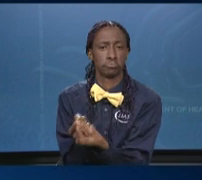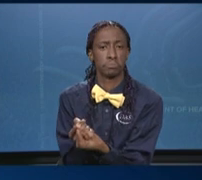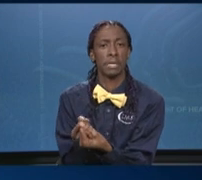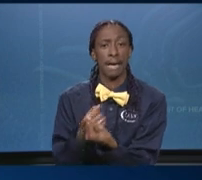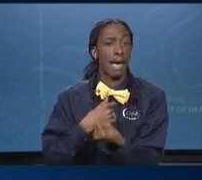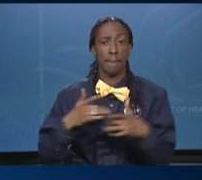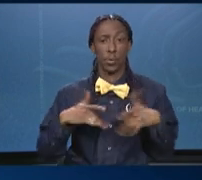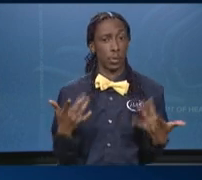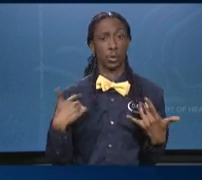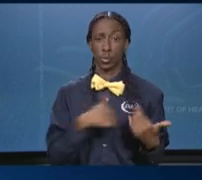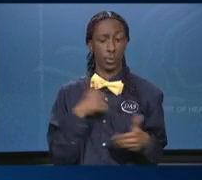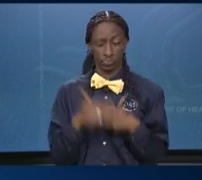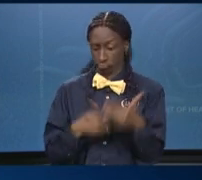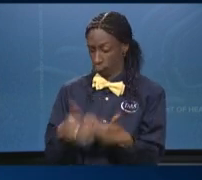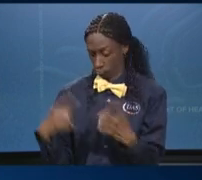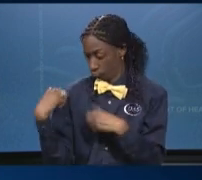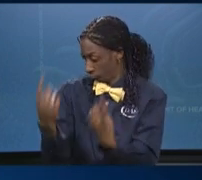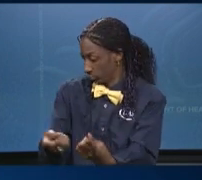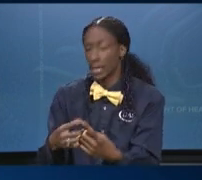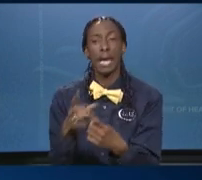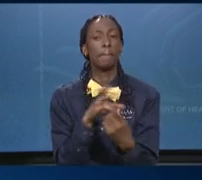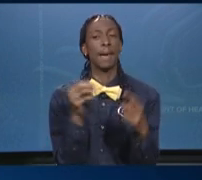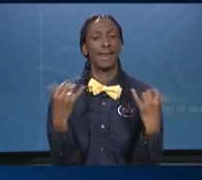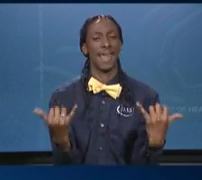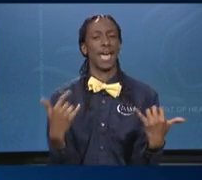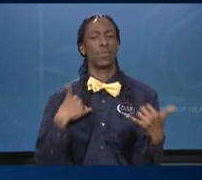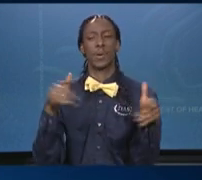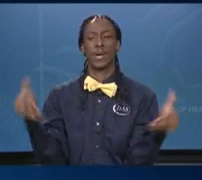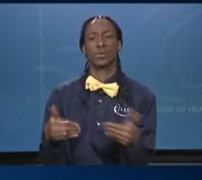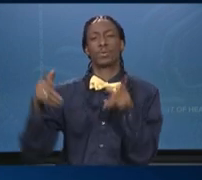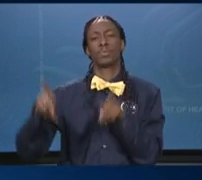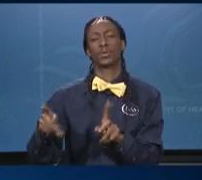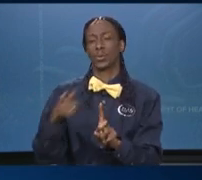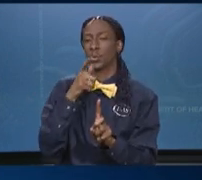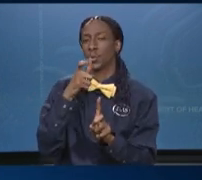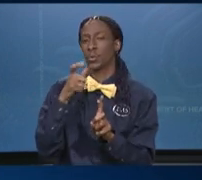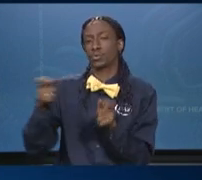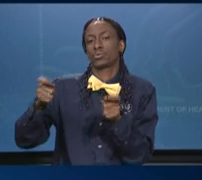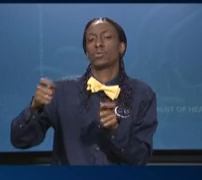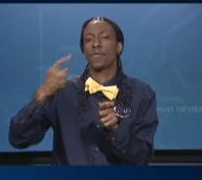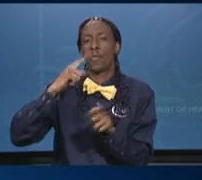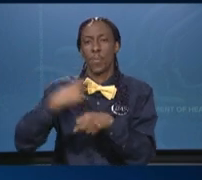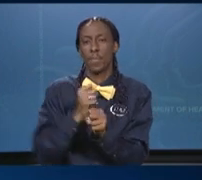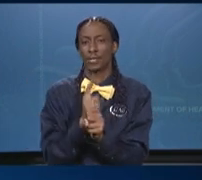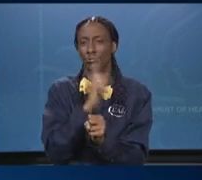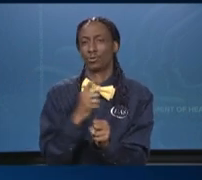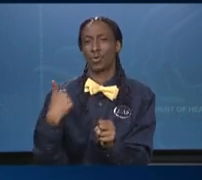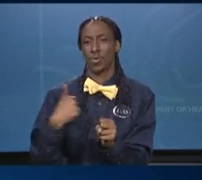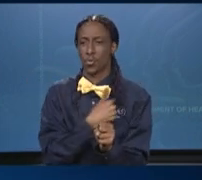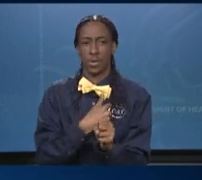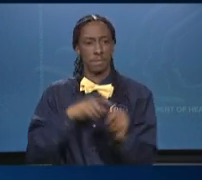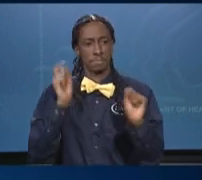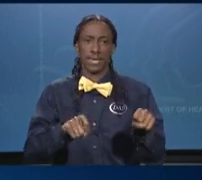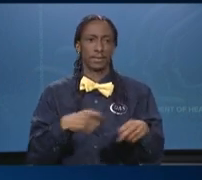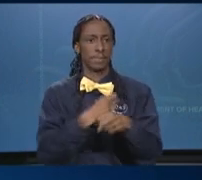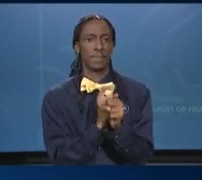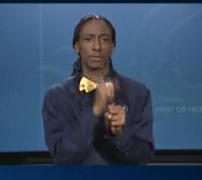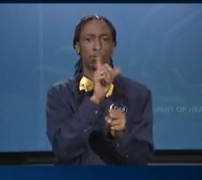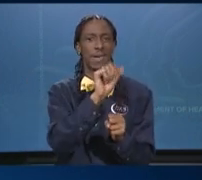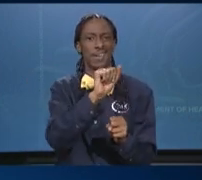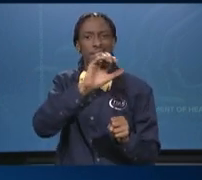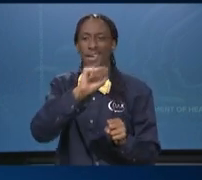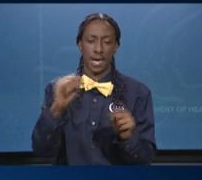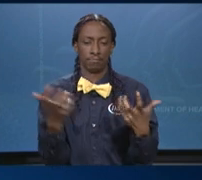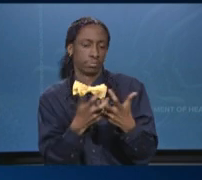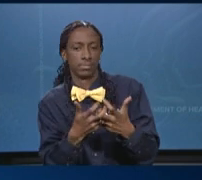gone this far. Let me now introduce to you the person who is in charge of making sure we actually make the ACA click, that we actually